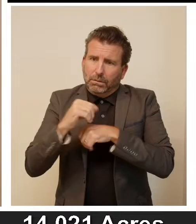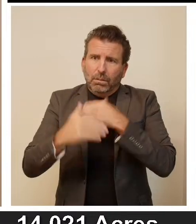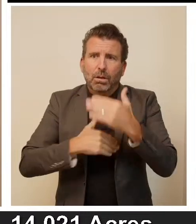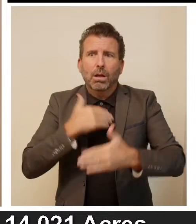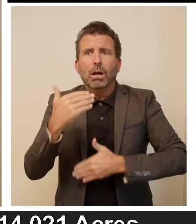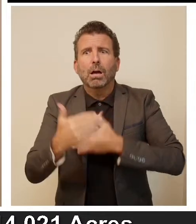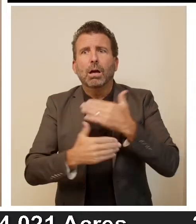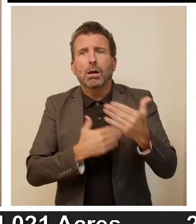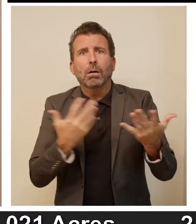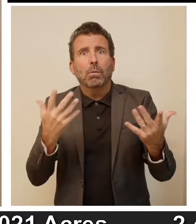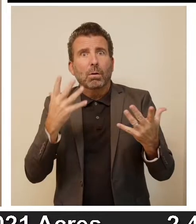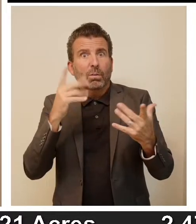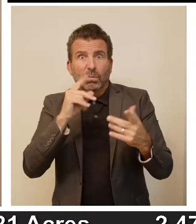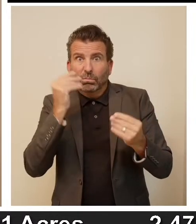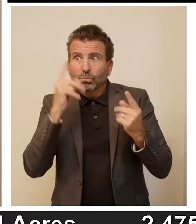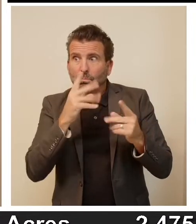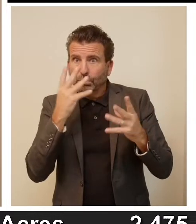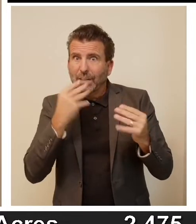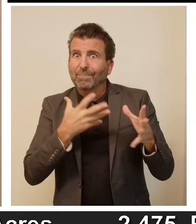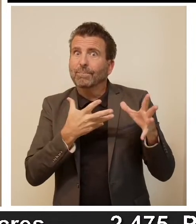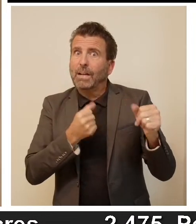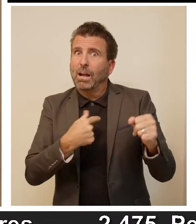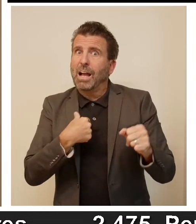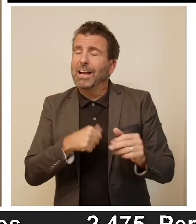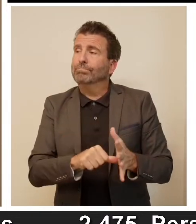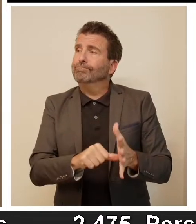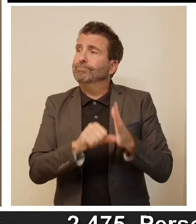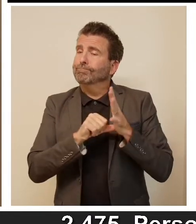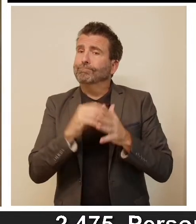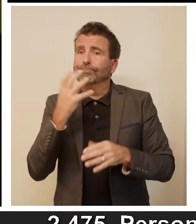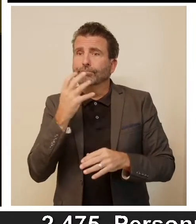everybody and all of their effort. Thank you.